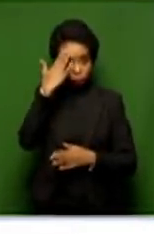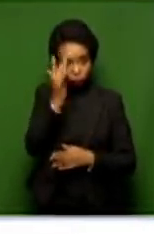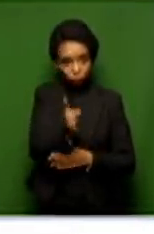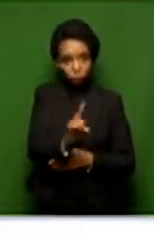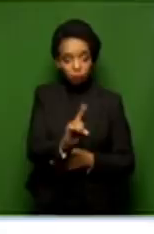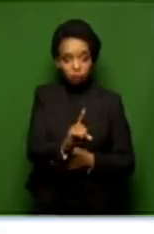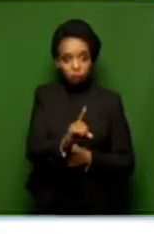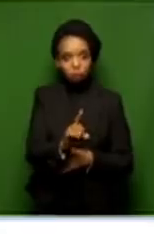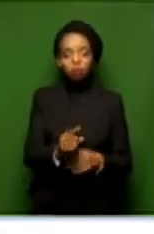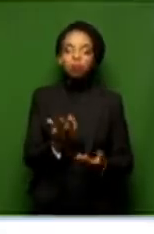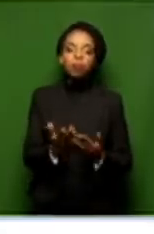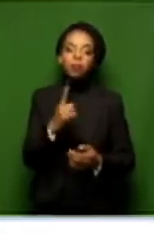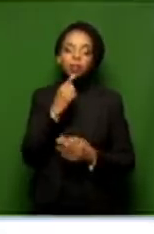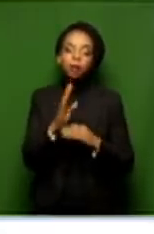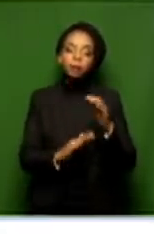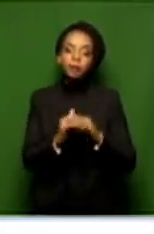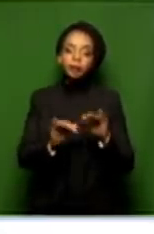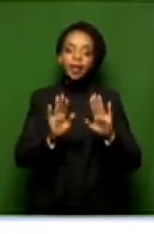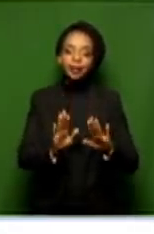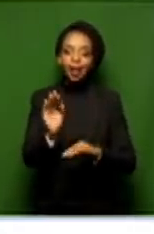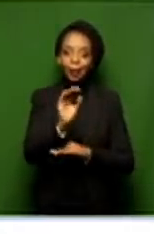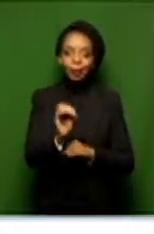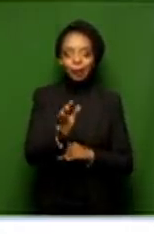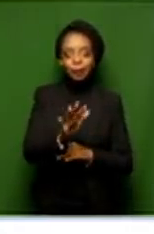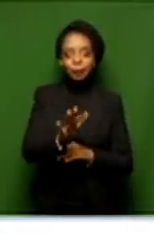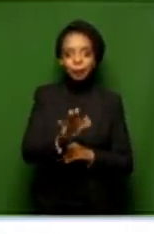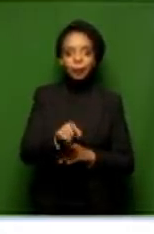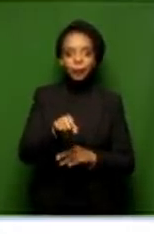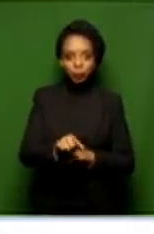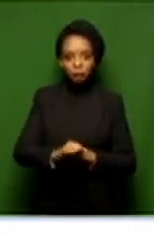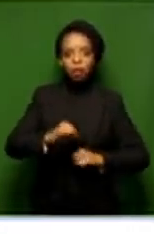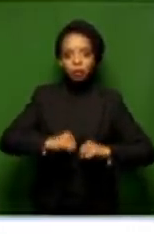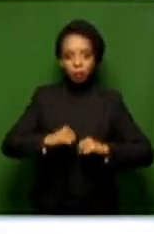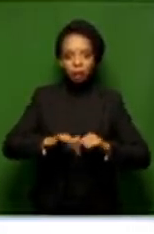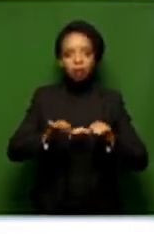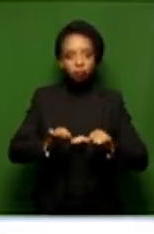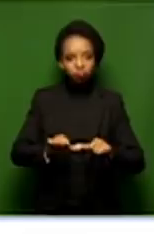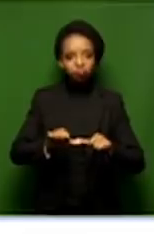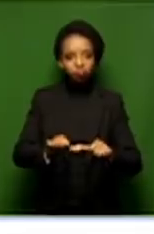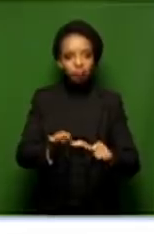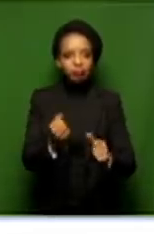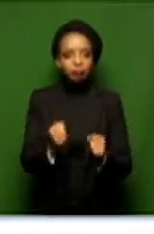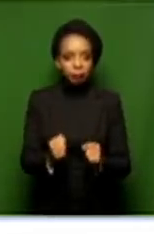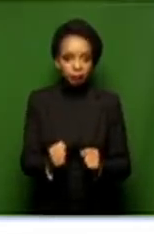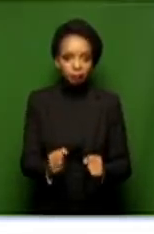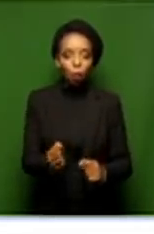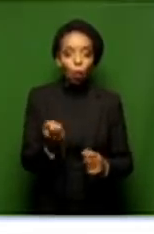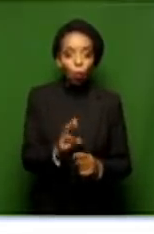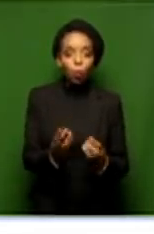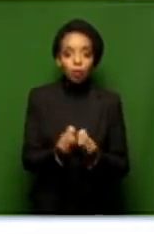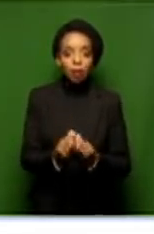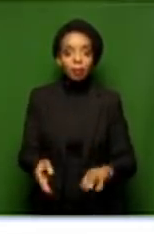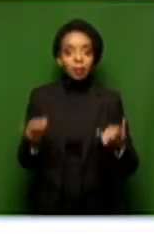at most about 10% or so, it stabilizes. Unless there's something big that has happened,